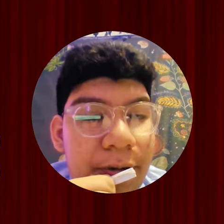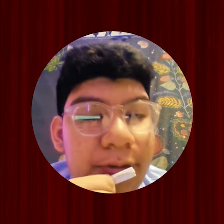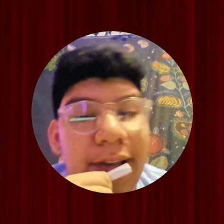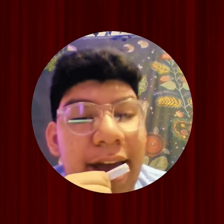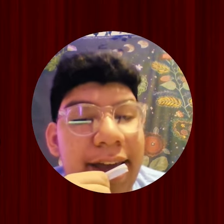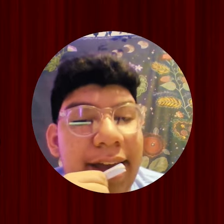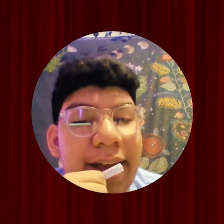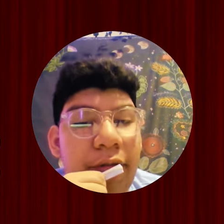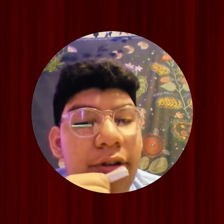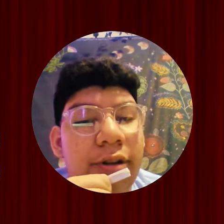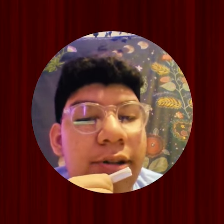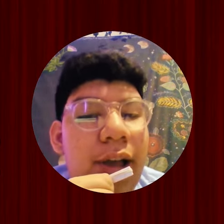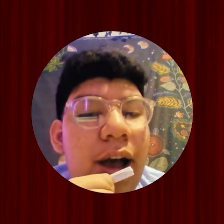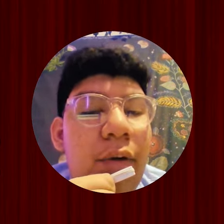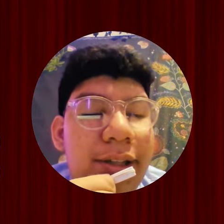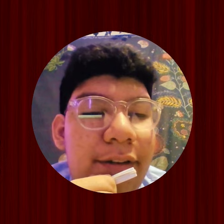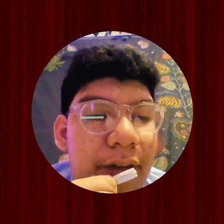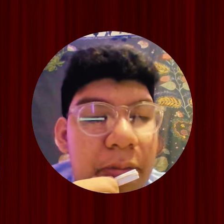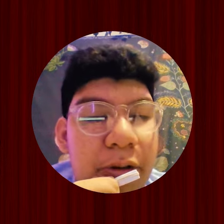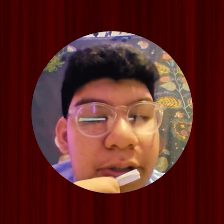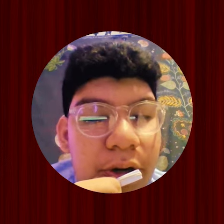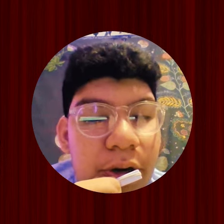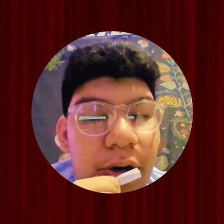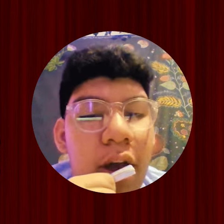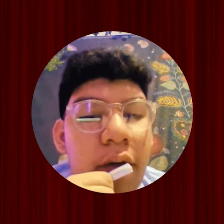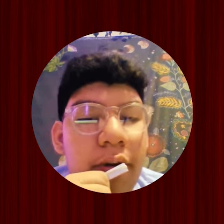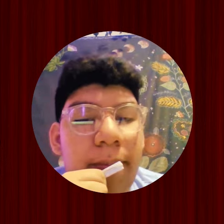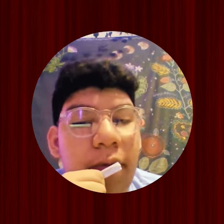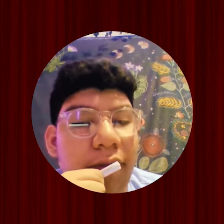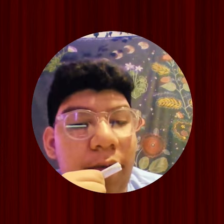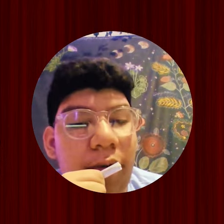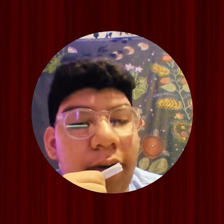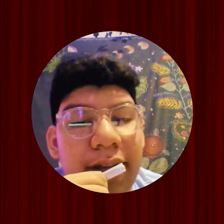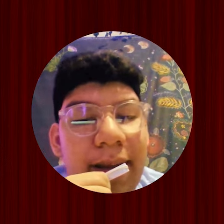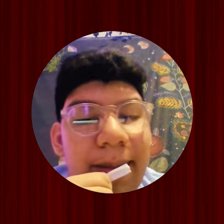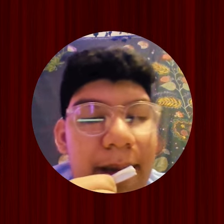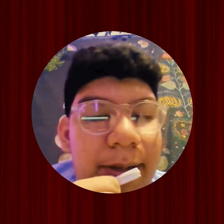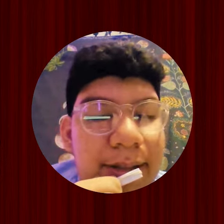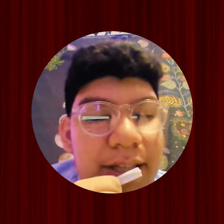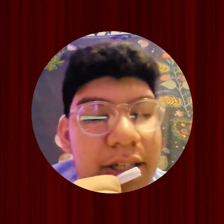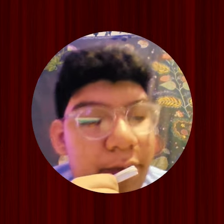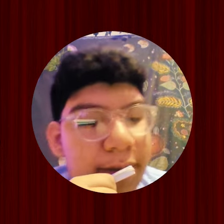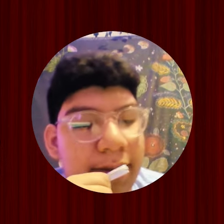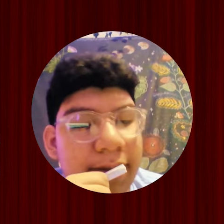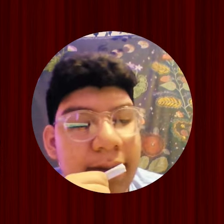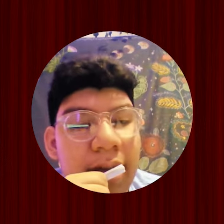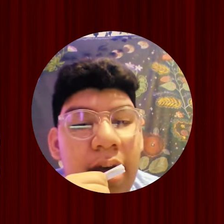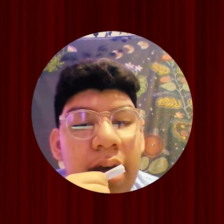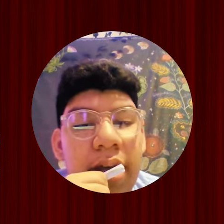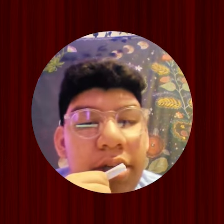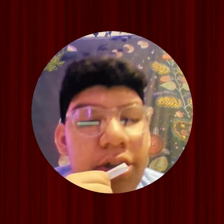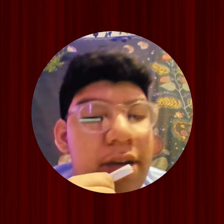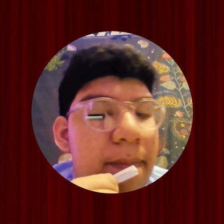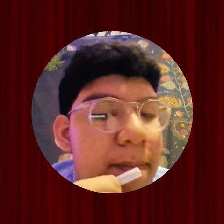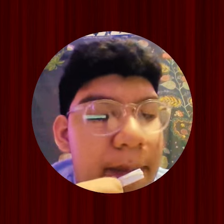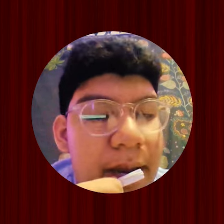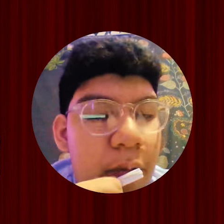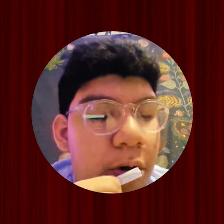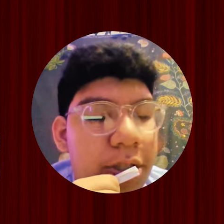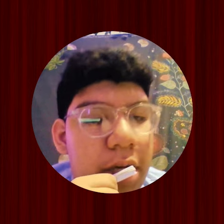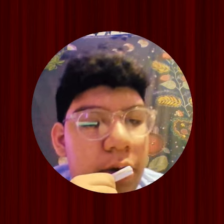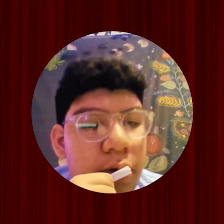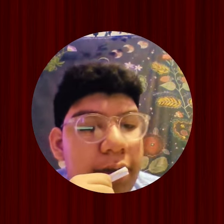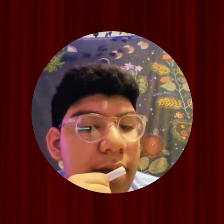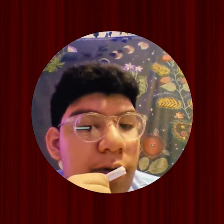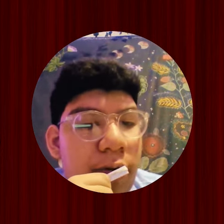Celia Cruz, aka The Queen of Salsa, was a famous singer with a powerful voice and a lively stage presence. She achieved many